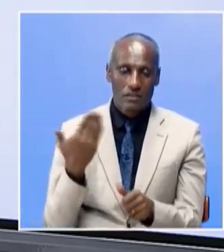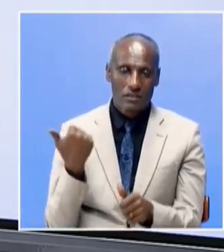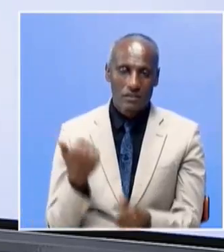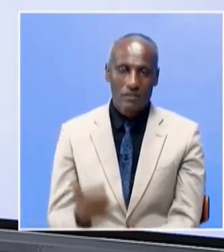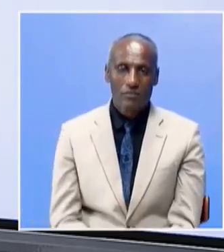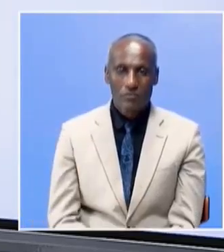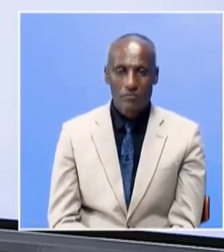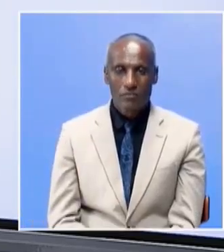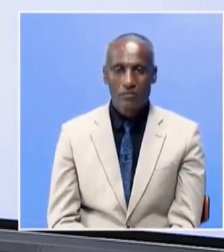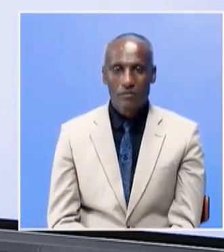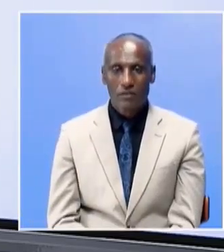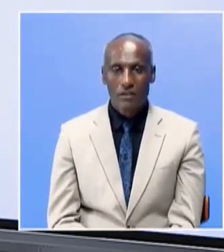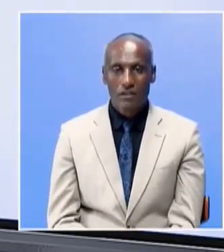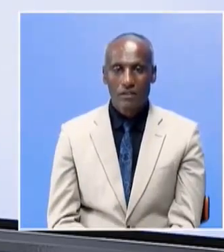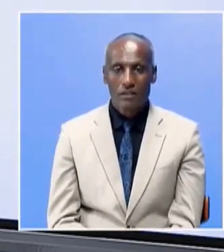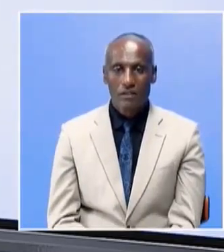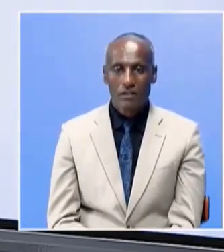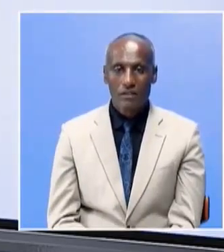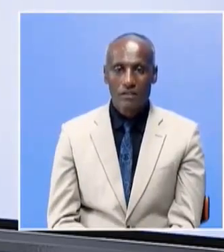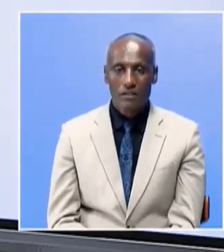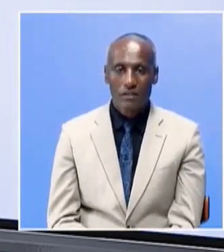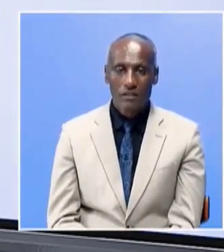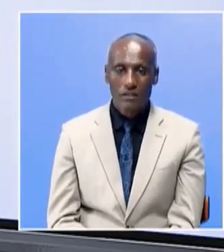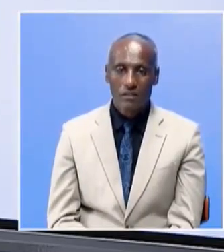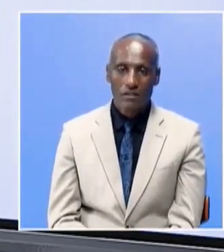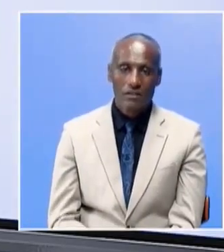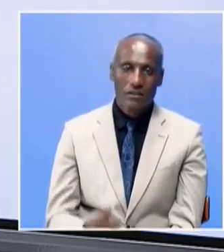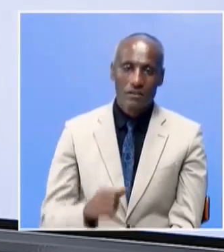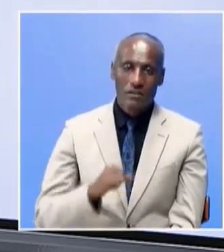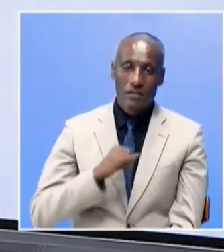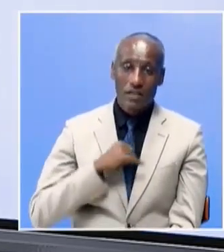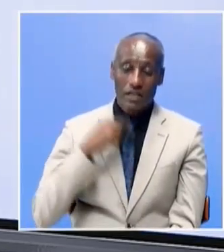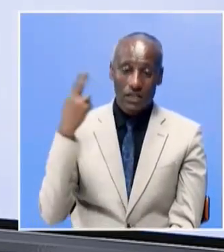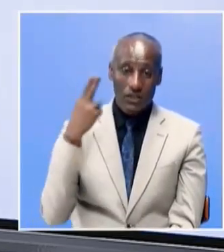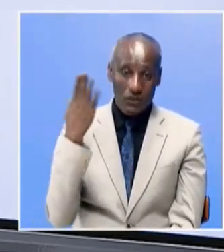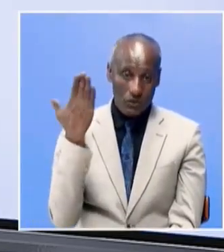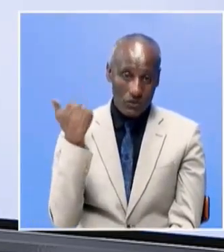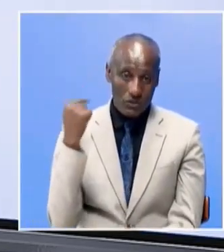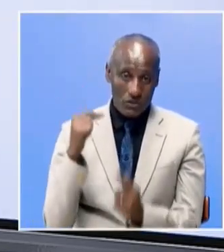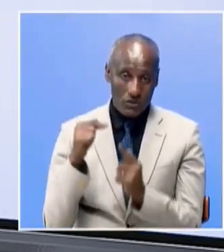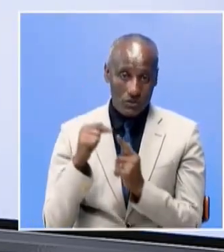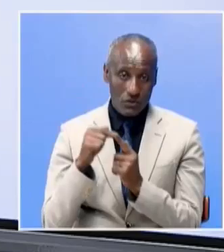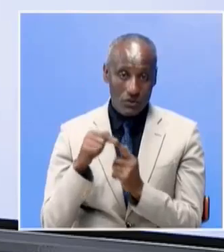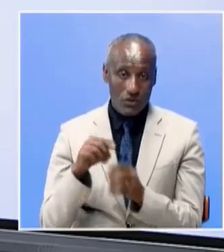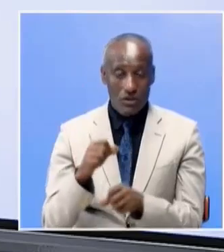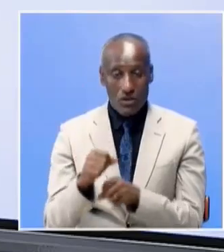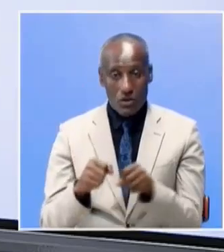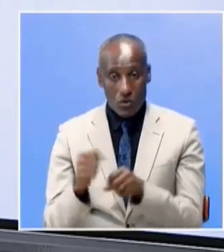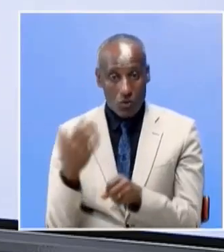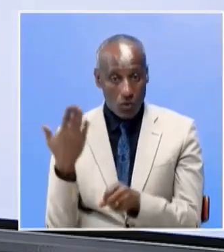hope you corrected me. So, I used to wash the dishes to help my mother.